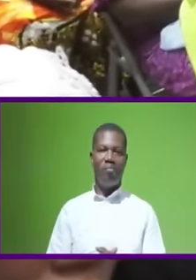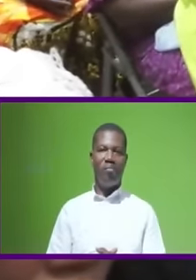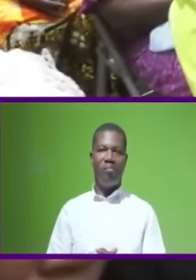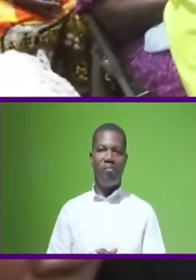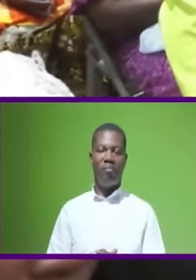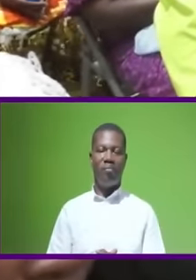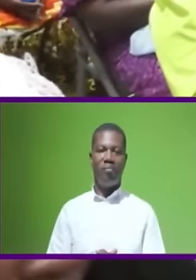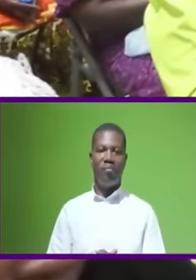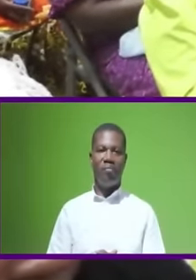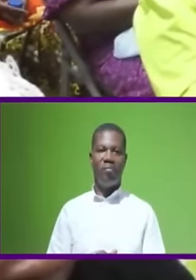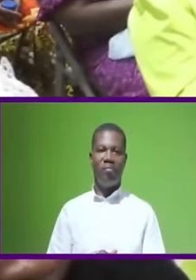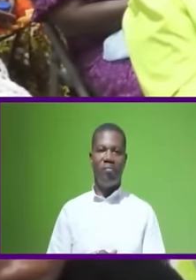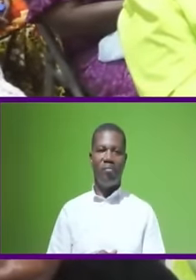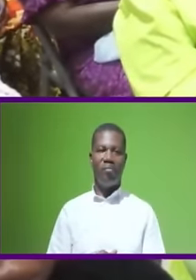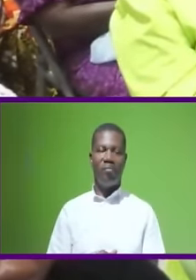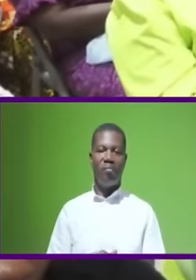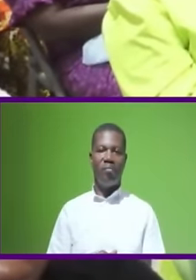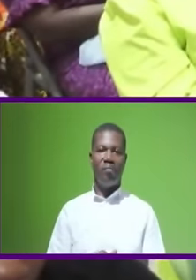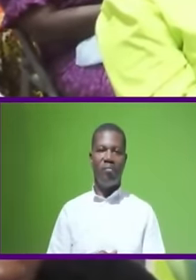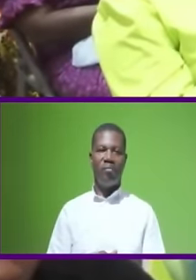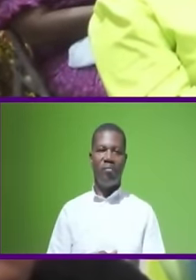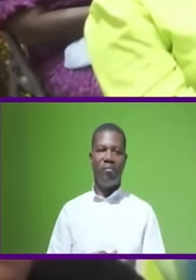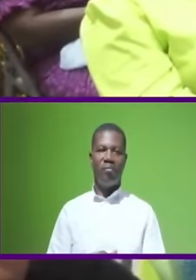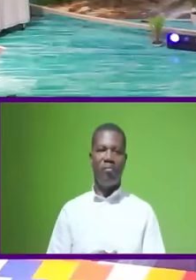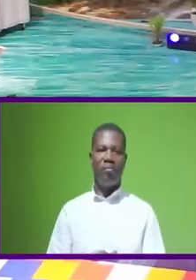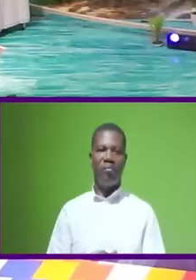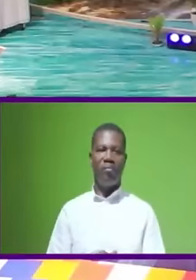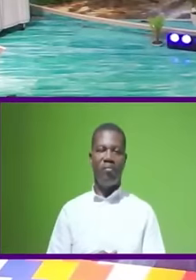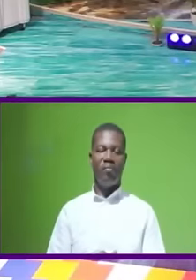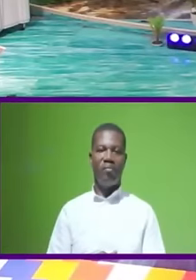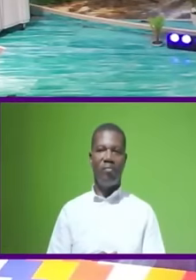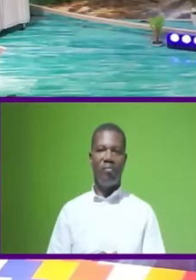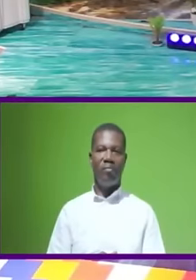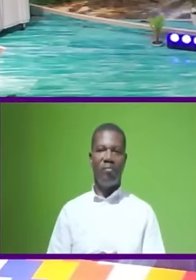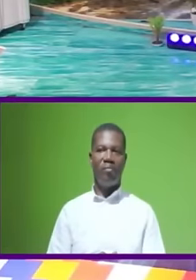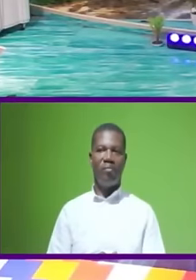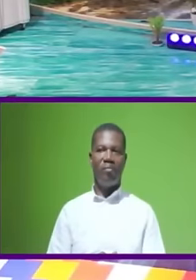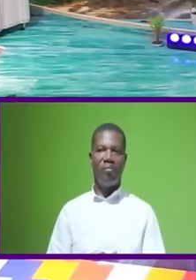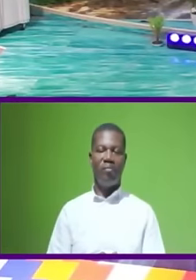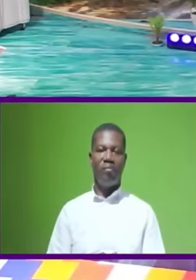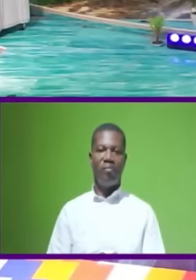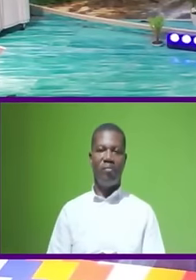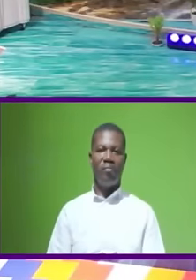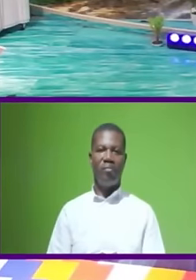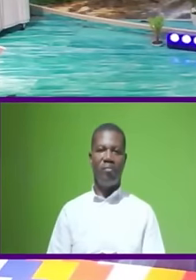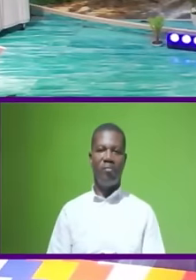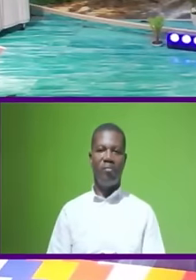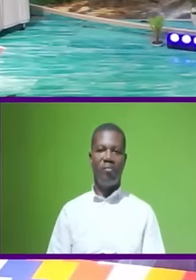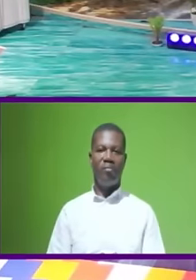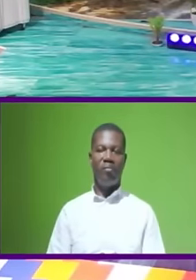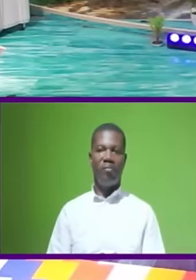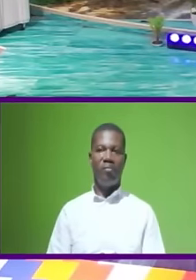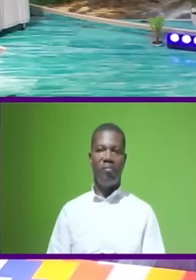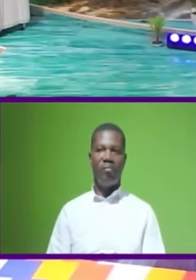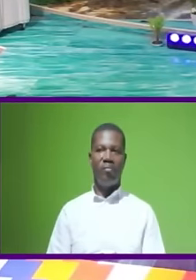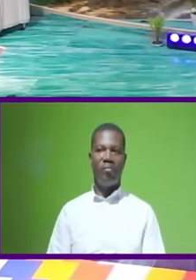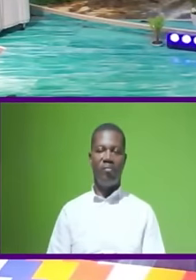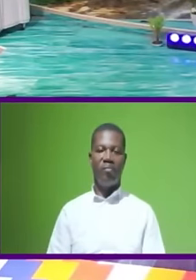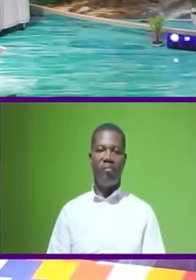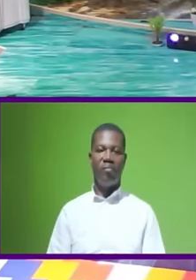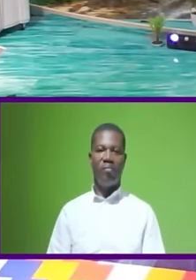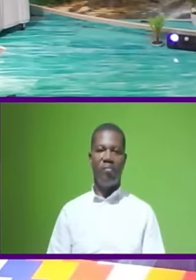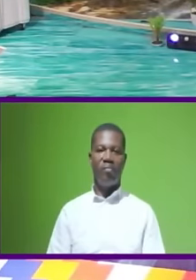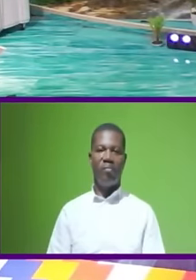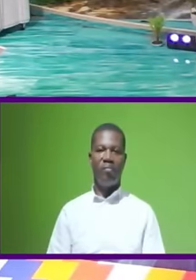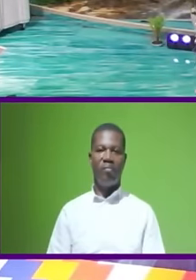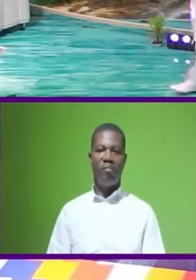change even my apparel? How much is a yard of this material that I wear? It is very cheap. Then I should have gone to buy expensive